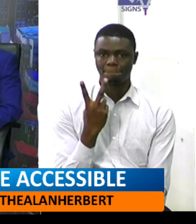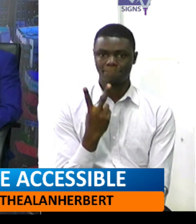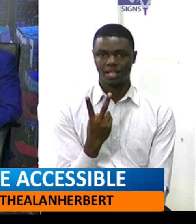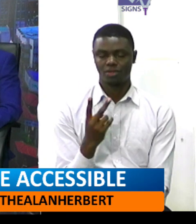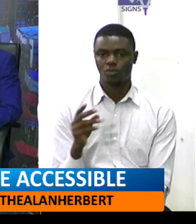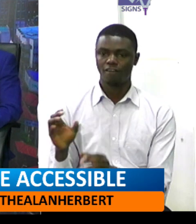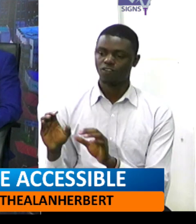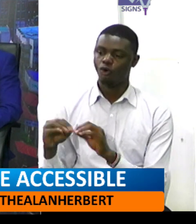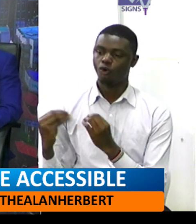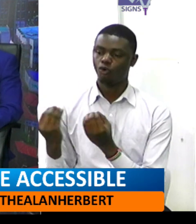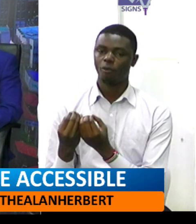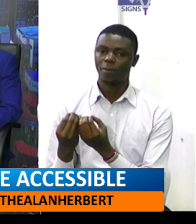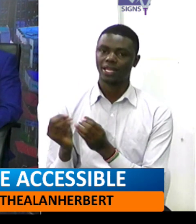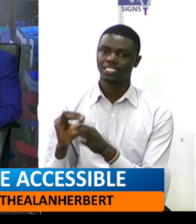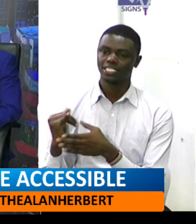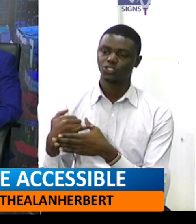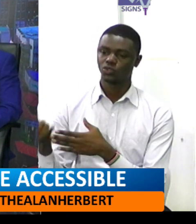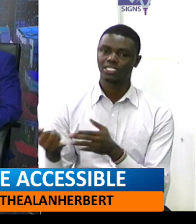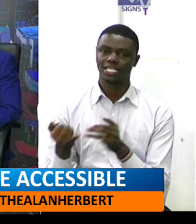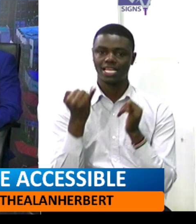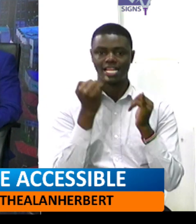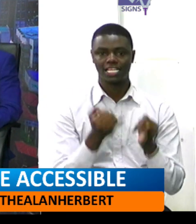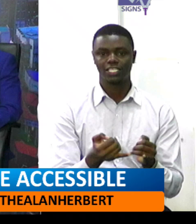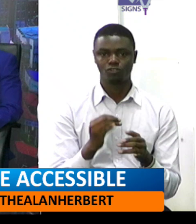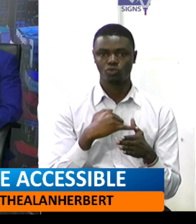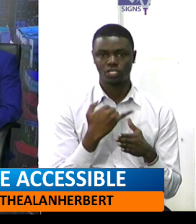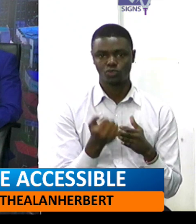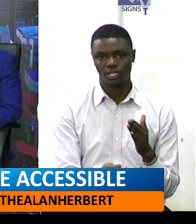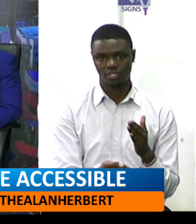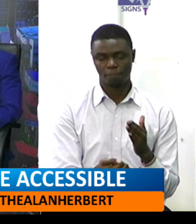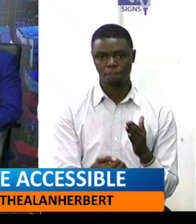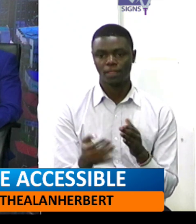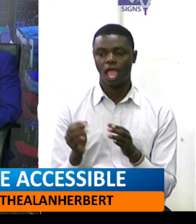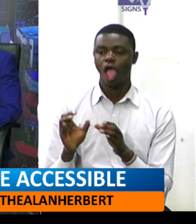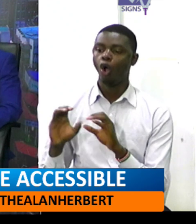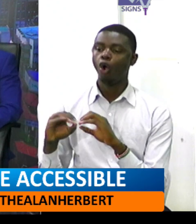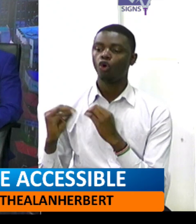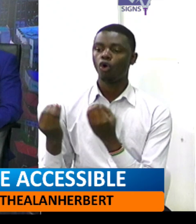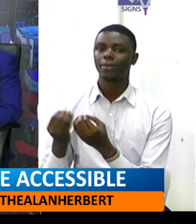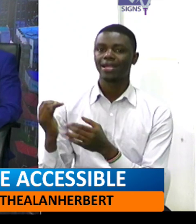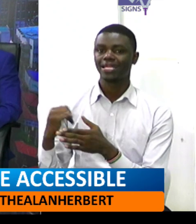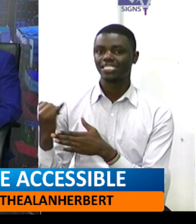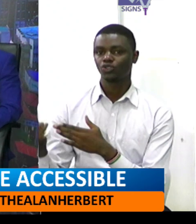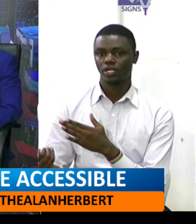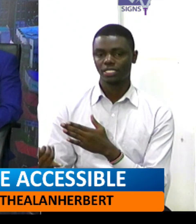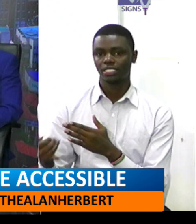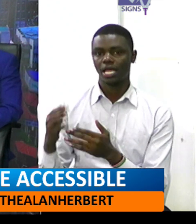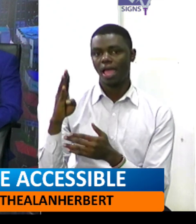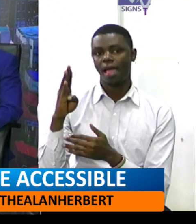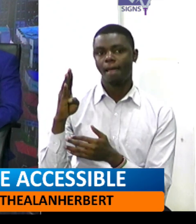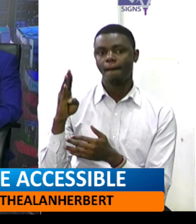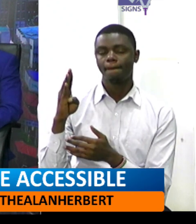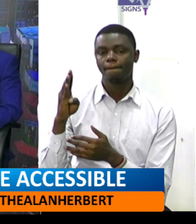Corporate insurance and individual insurance. Corporate insurance, by virtue